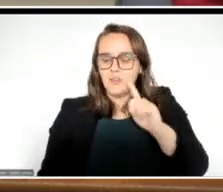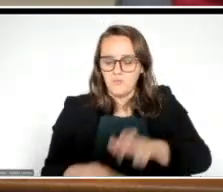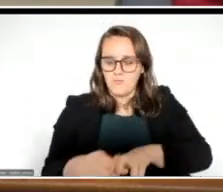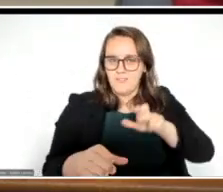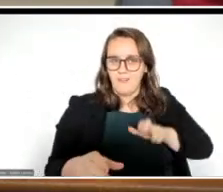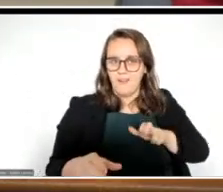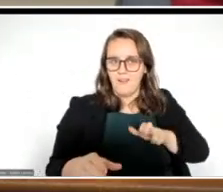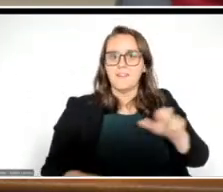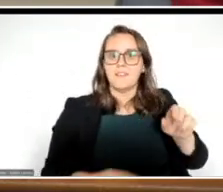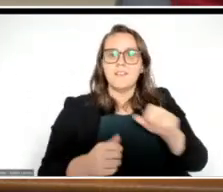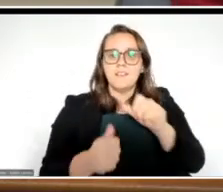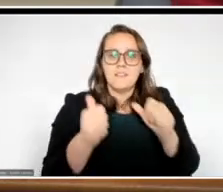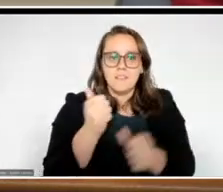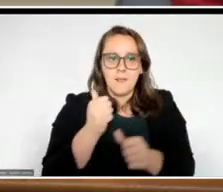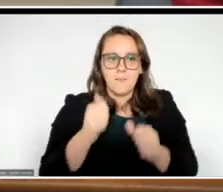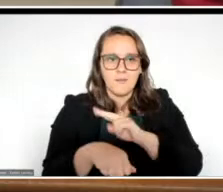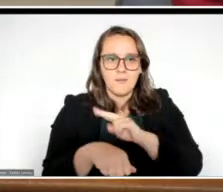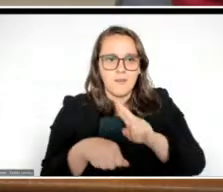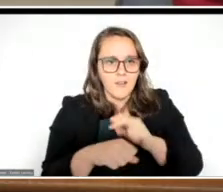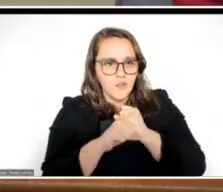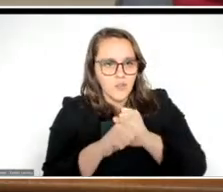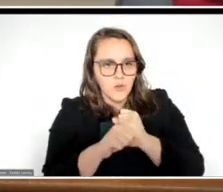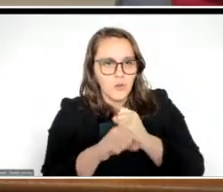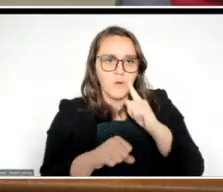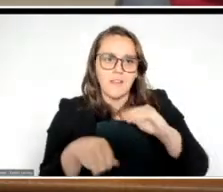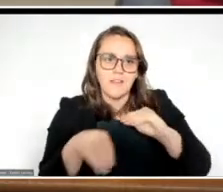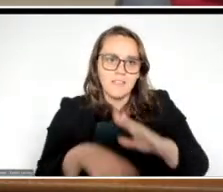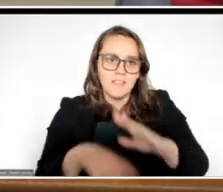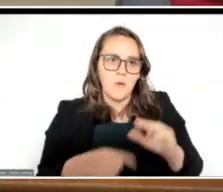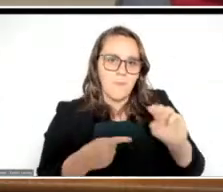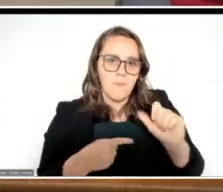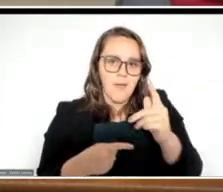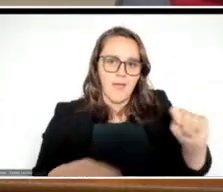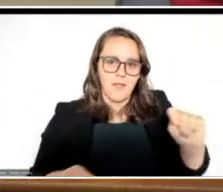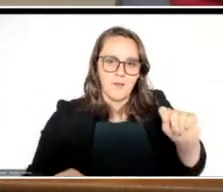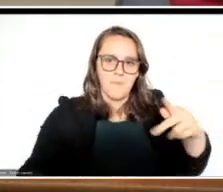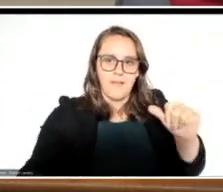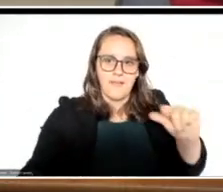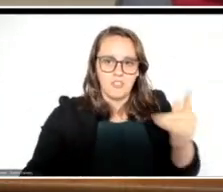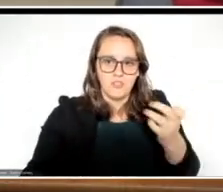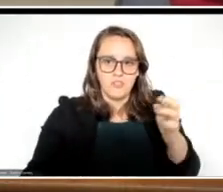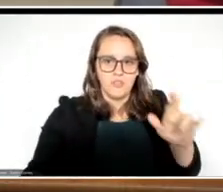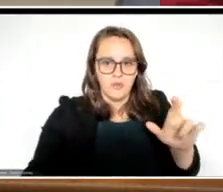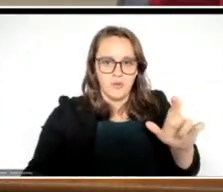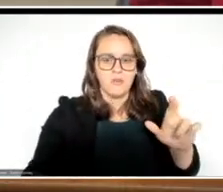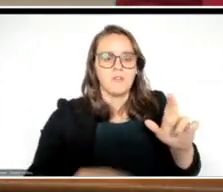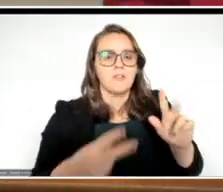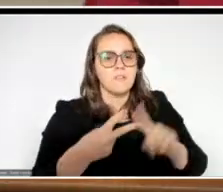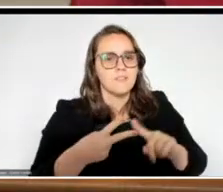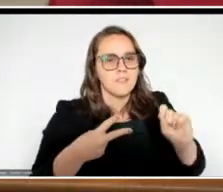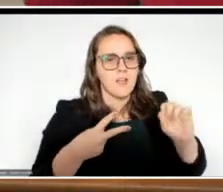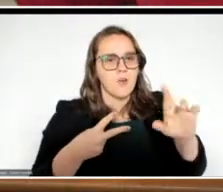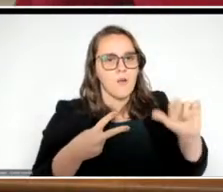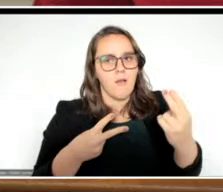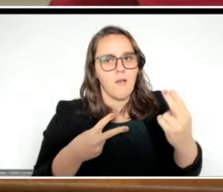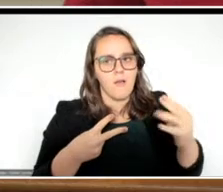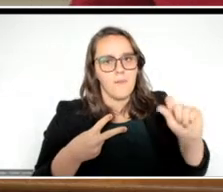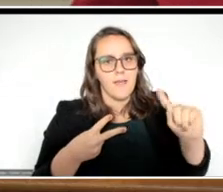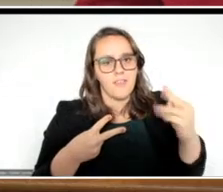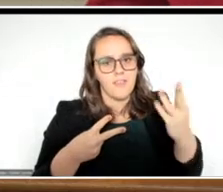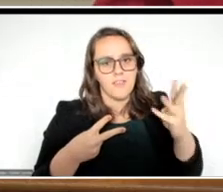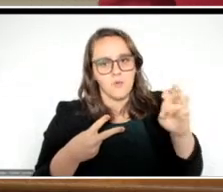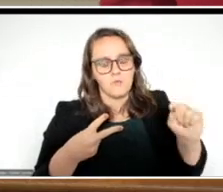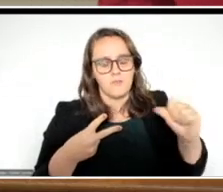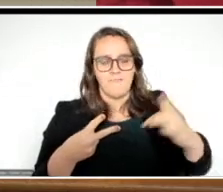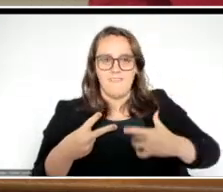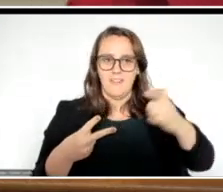Security Advisor Matt Pottinger and Deputy White House Press Secretary Sarah Matthews explain why they felt compelled to resign on that